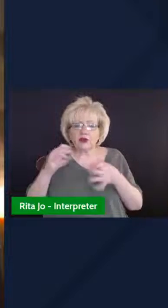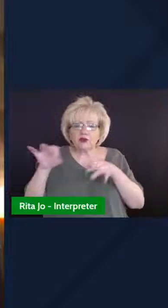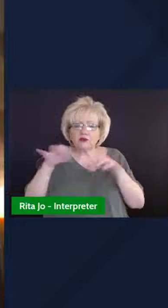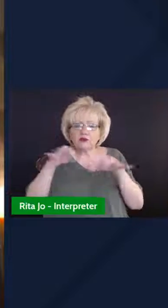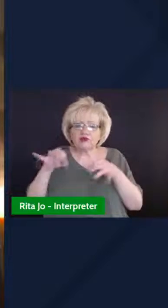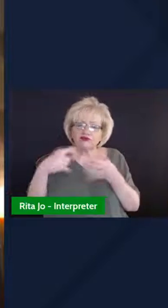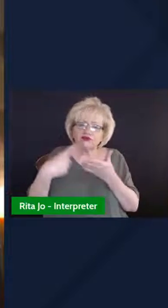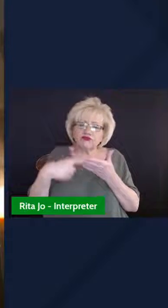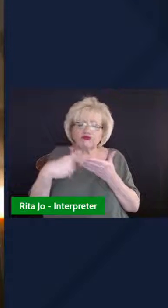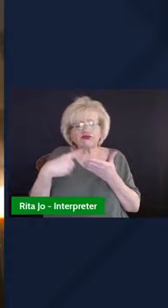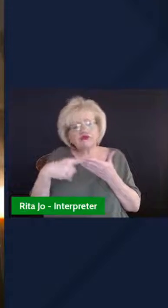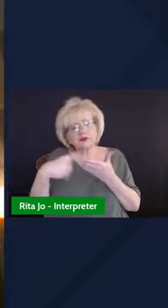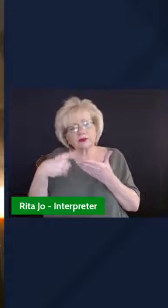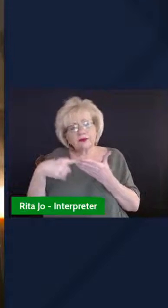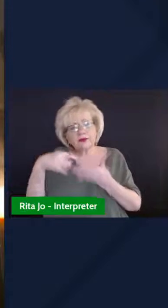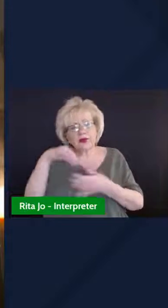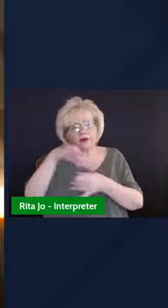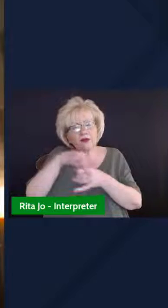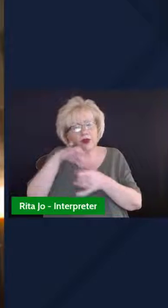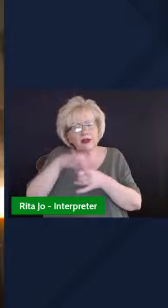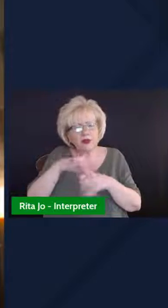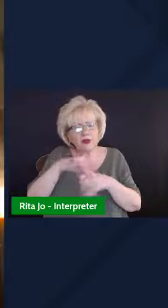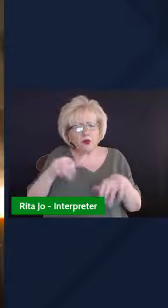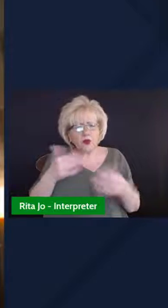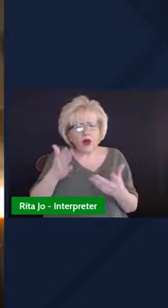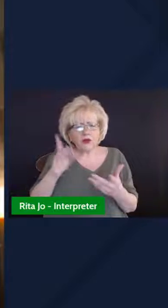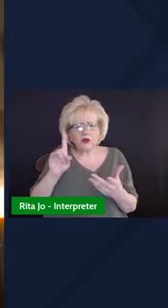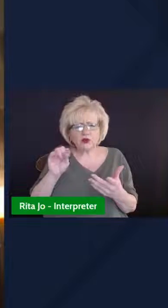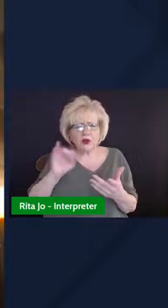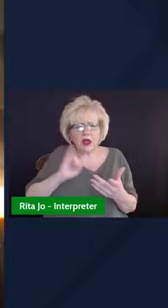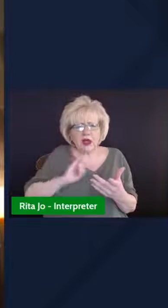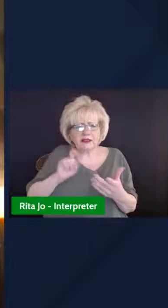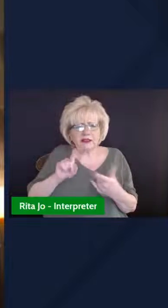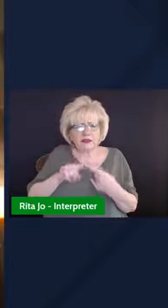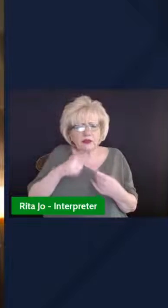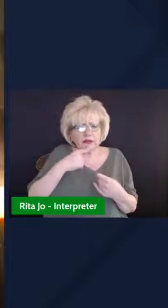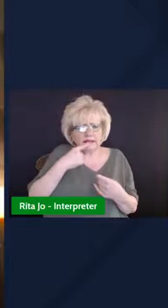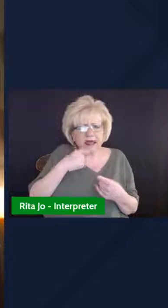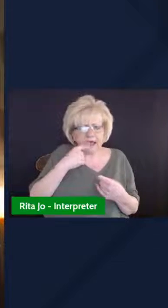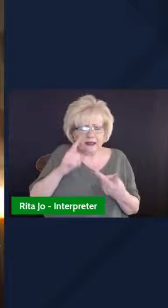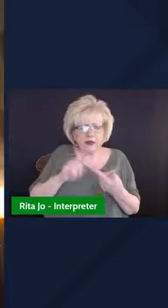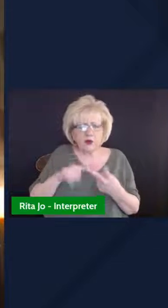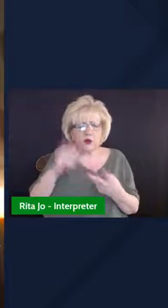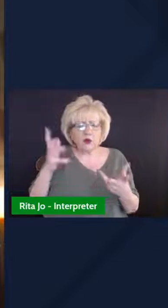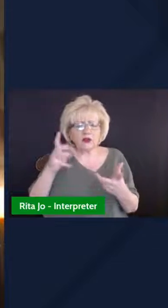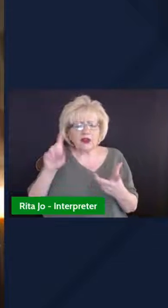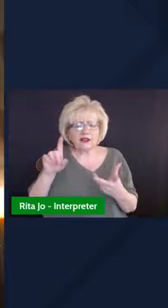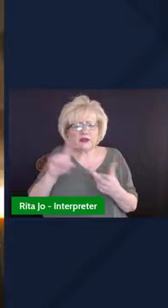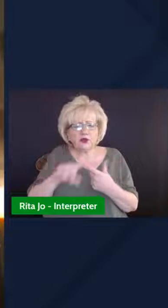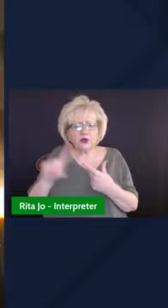We're talking about what do I need to say and do to advocate for myself.